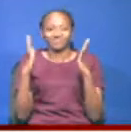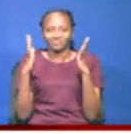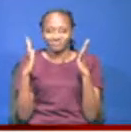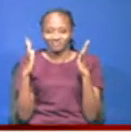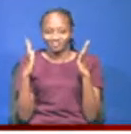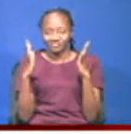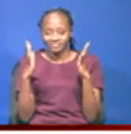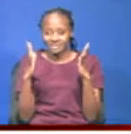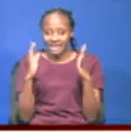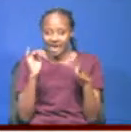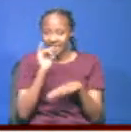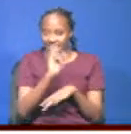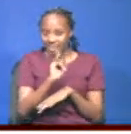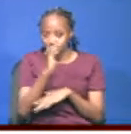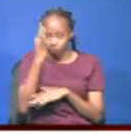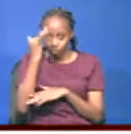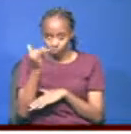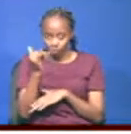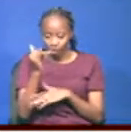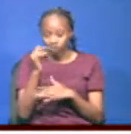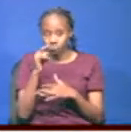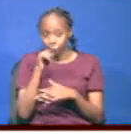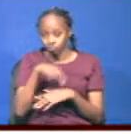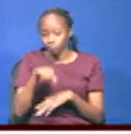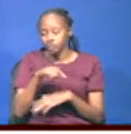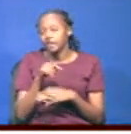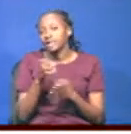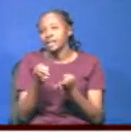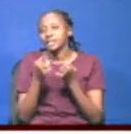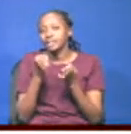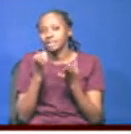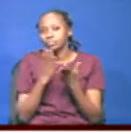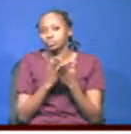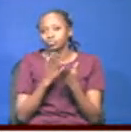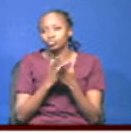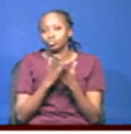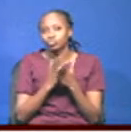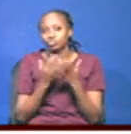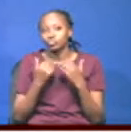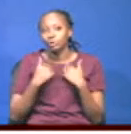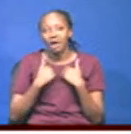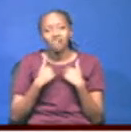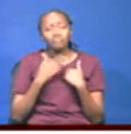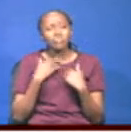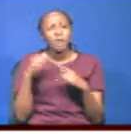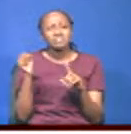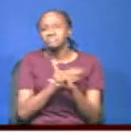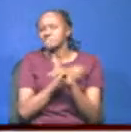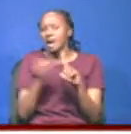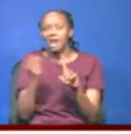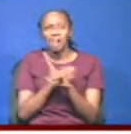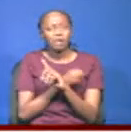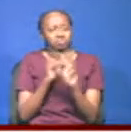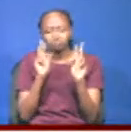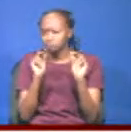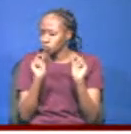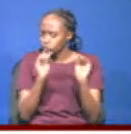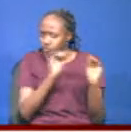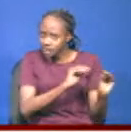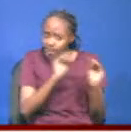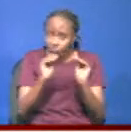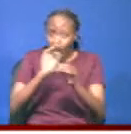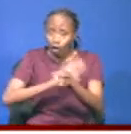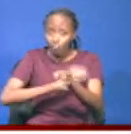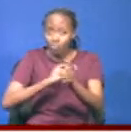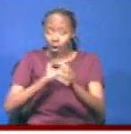And that's what we need in our continent. We don't need violence. Transfer of power should be peaceful.